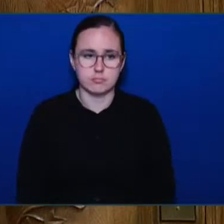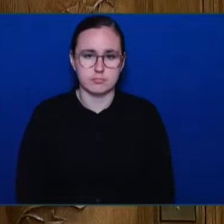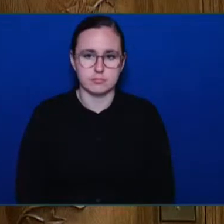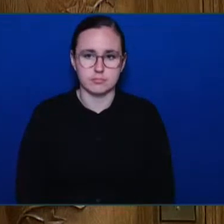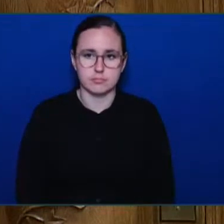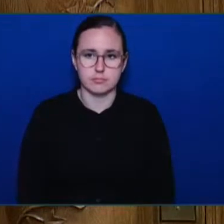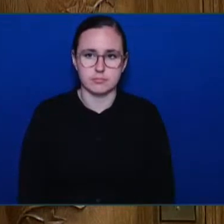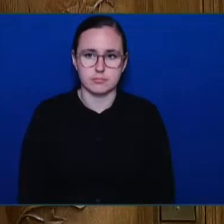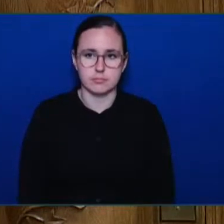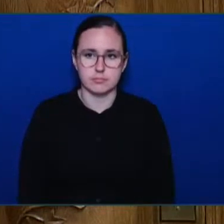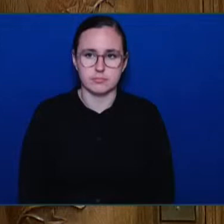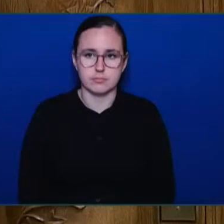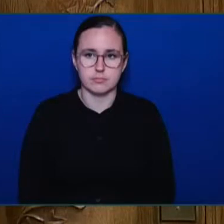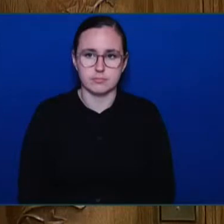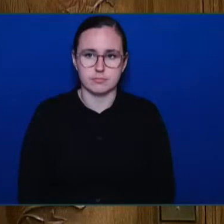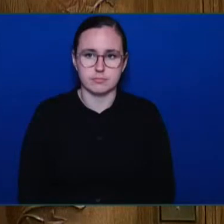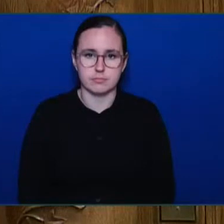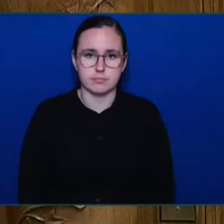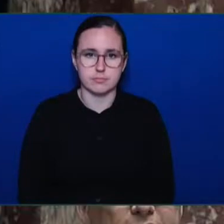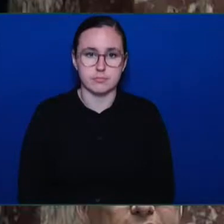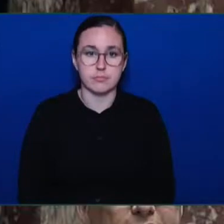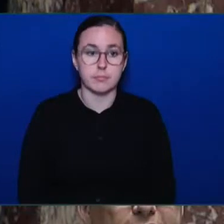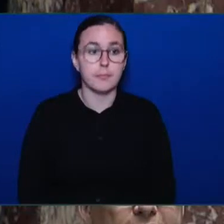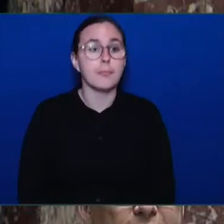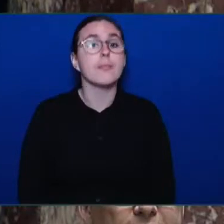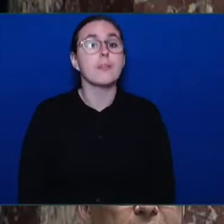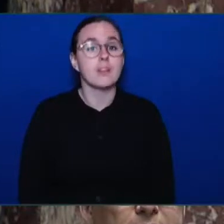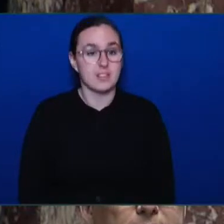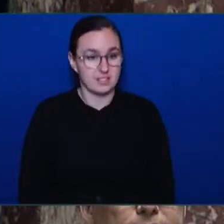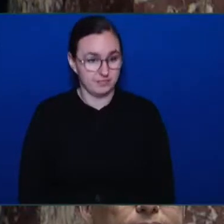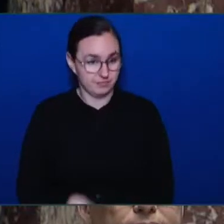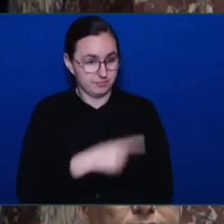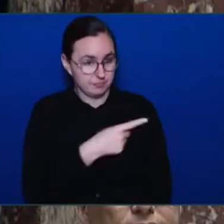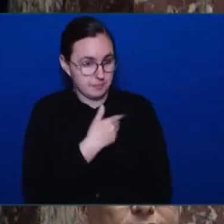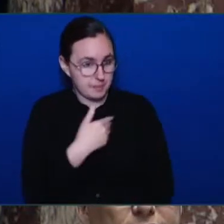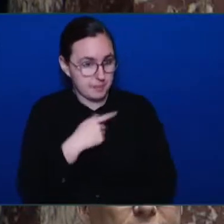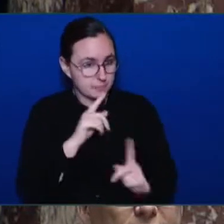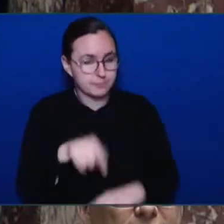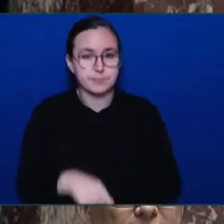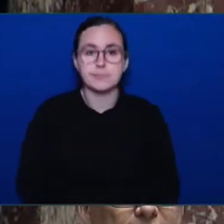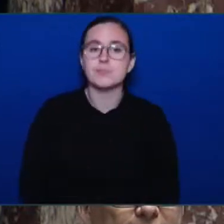Member for supplemental. Yeah, thank you, Mr. Speaker. The